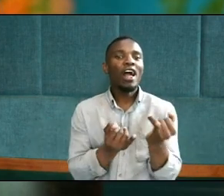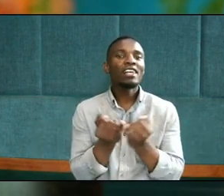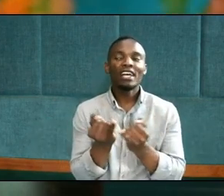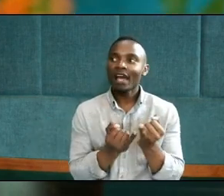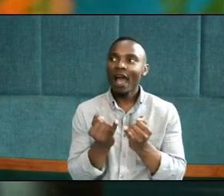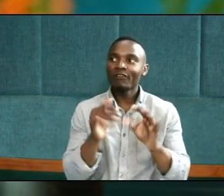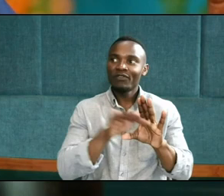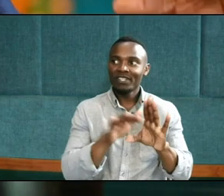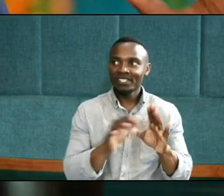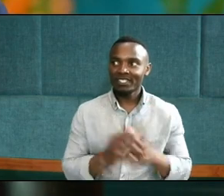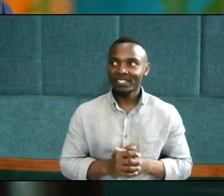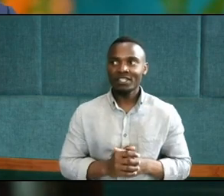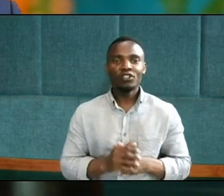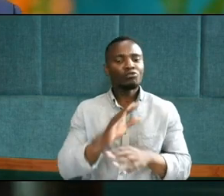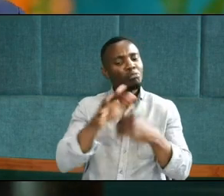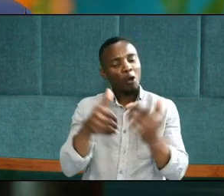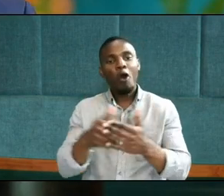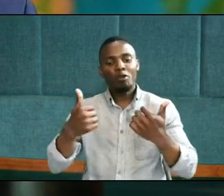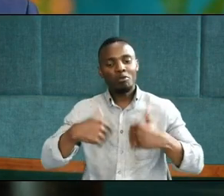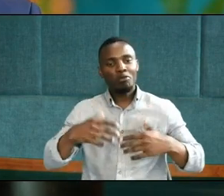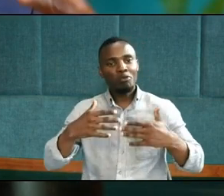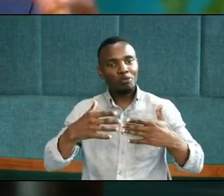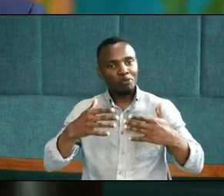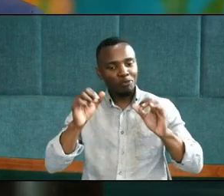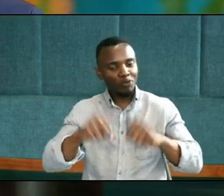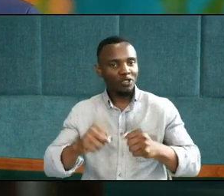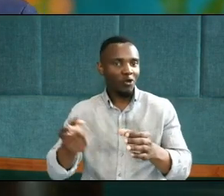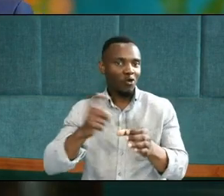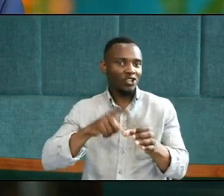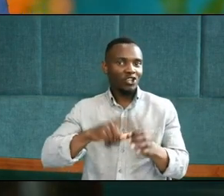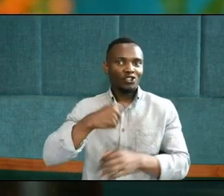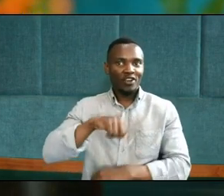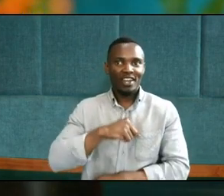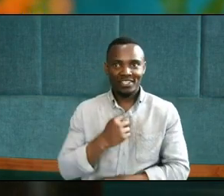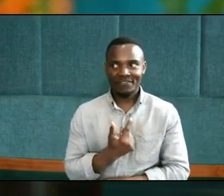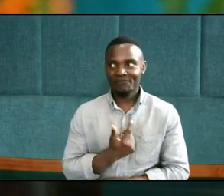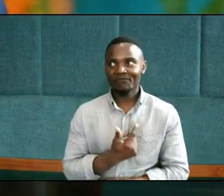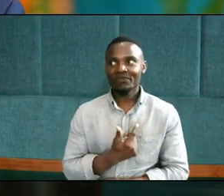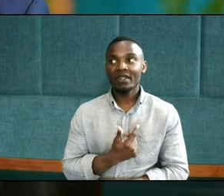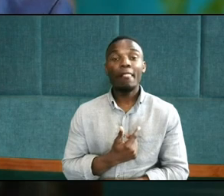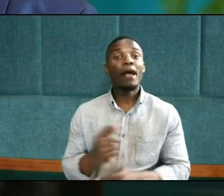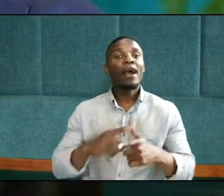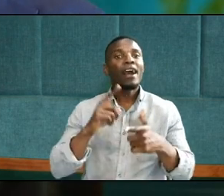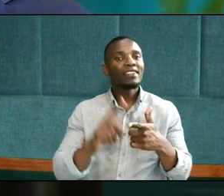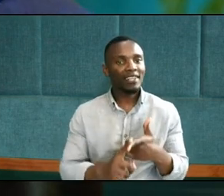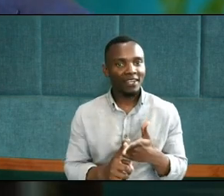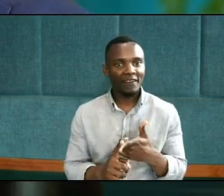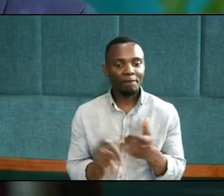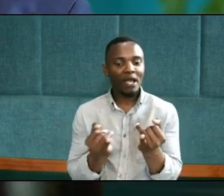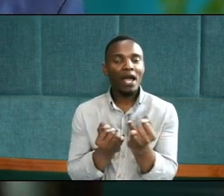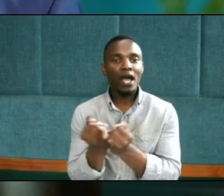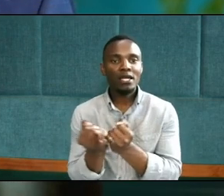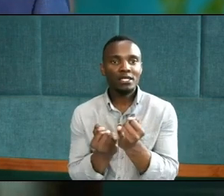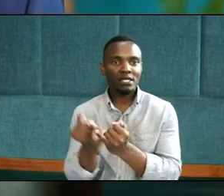I never give up on anyone. Everyone is potential. So I call them potential Adventists. And then the Sabbath School,